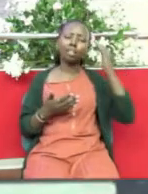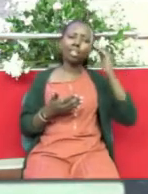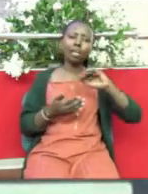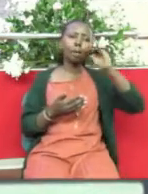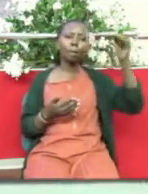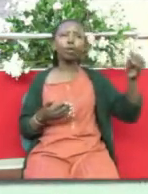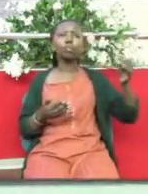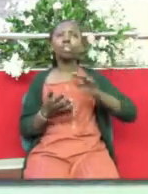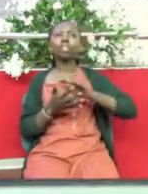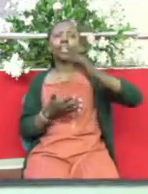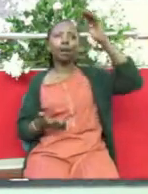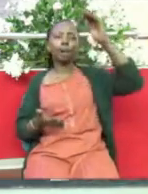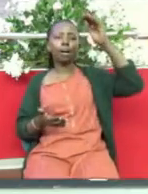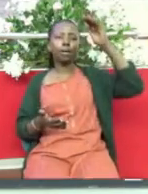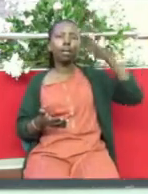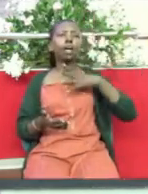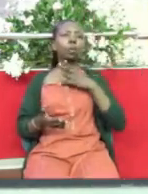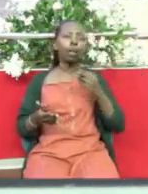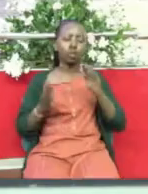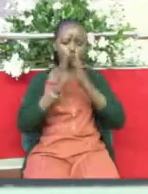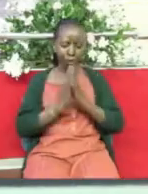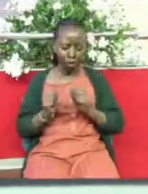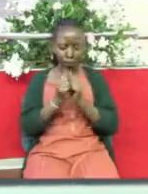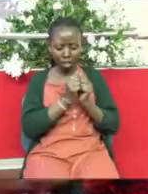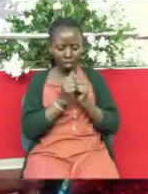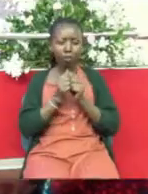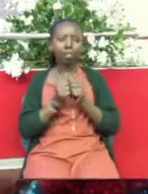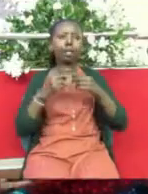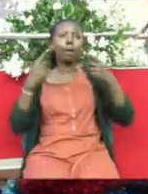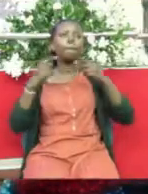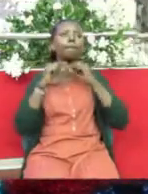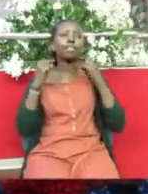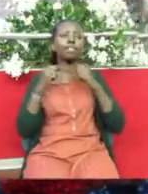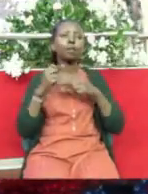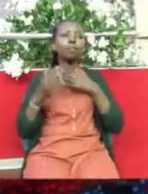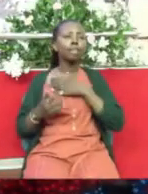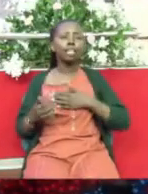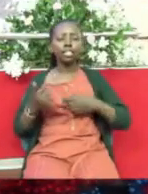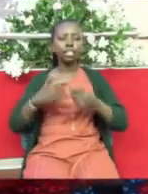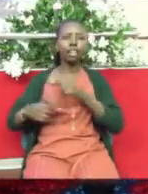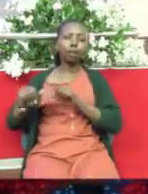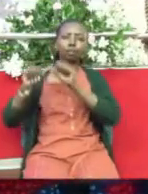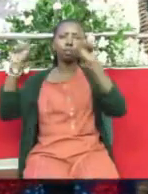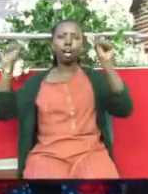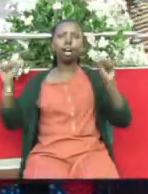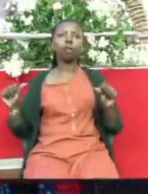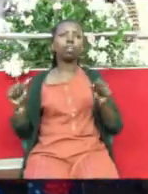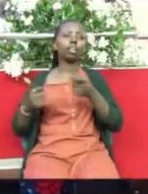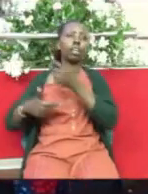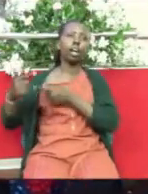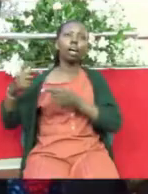to connect with somebody. I need to connect with somebody. You can come running to the altar right now. Come running to the